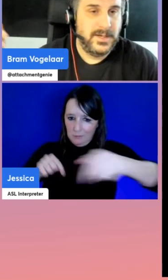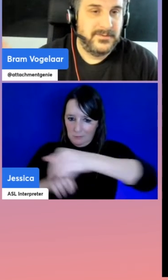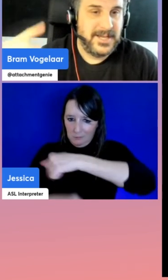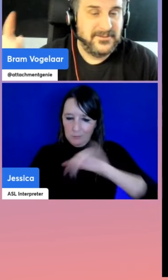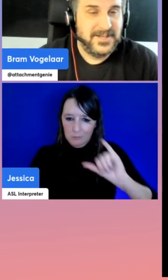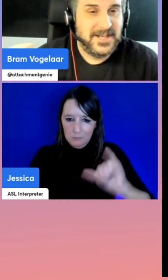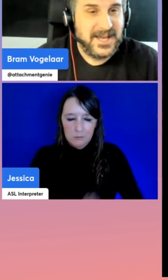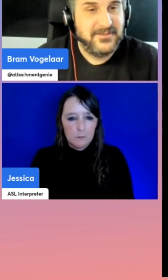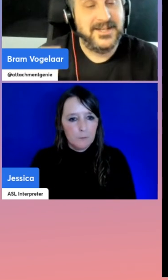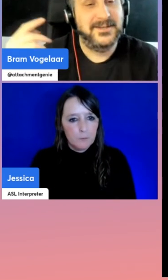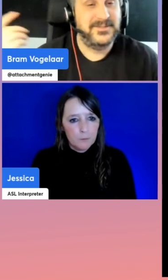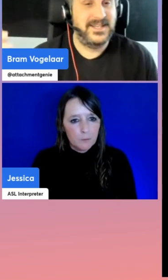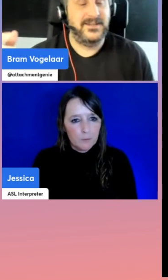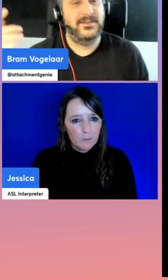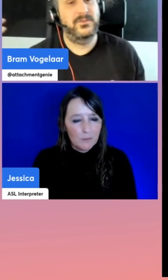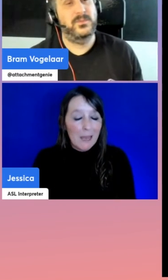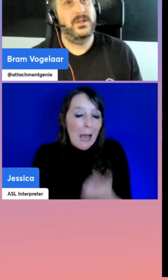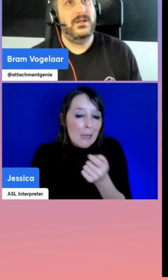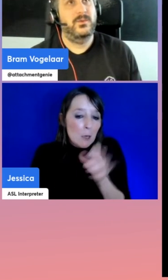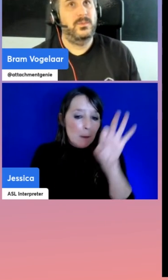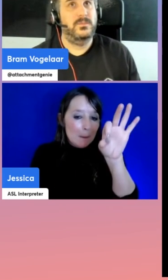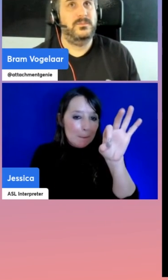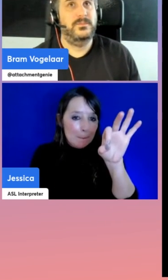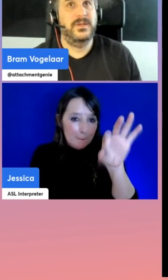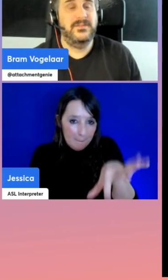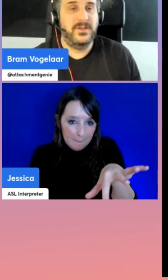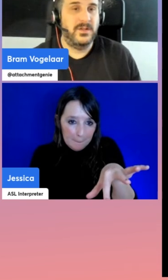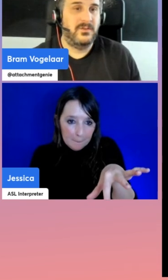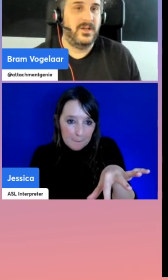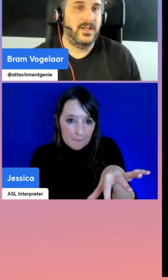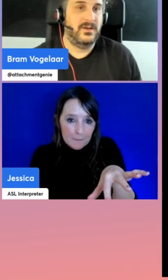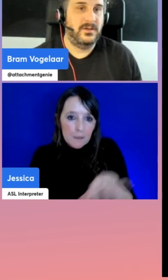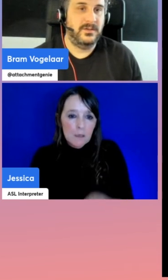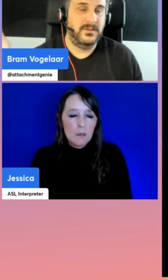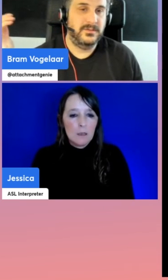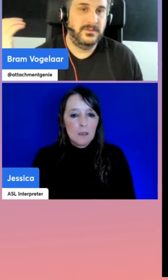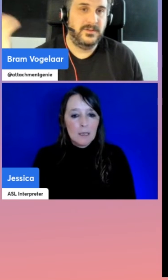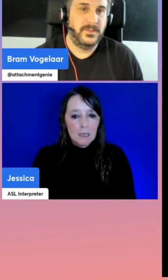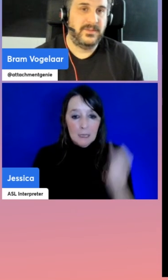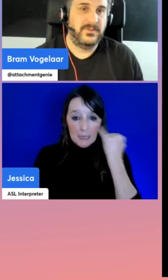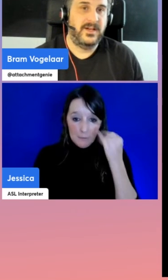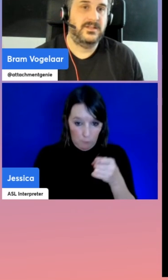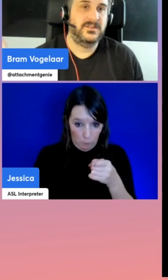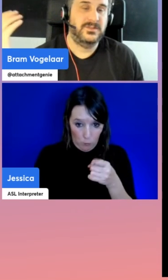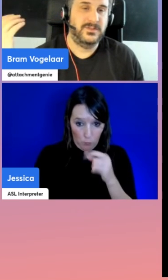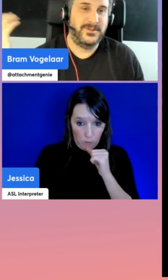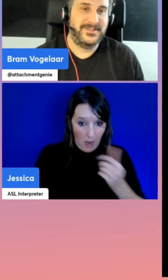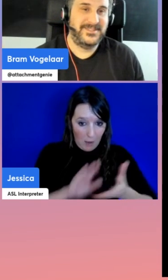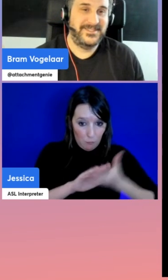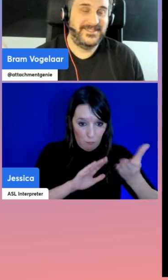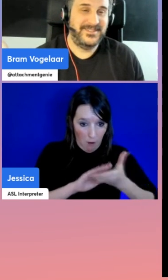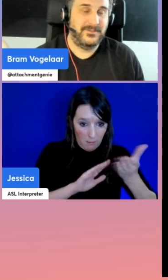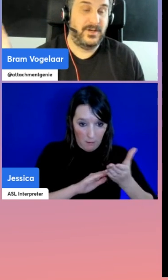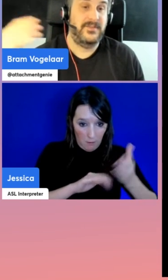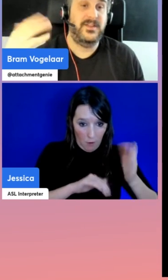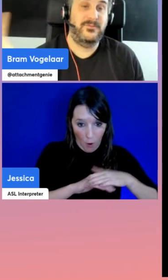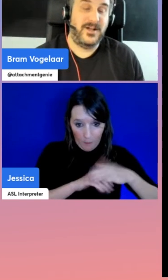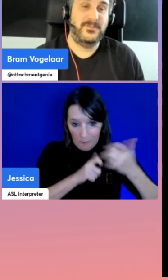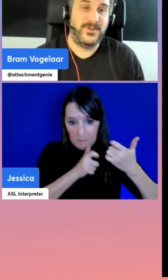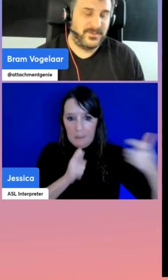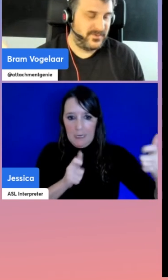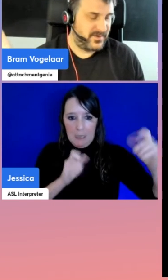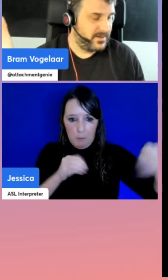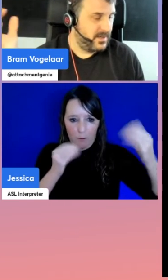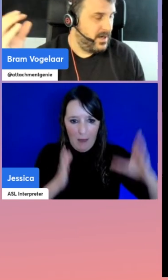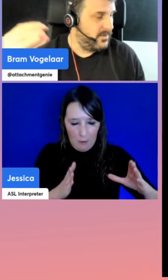What I do have to have a little caveat. I'm saying if you're not running on the big providers, if you